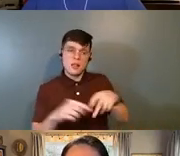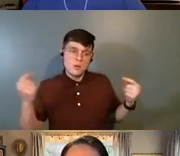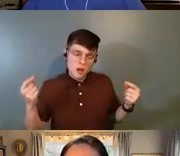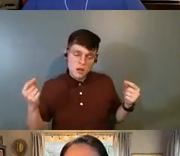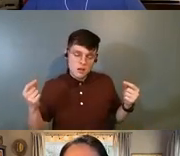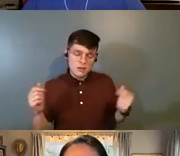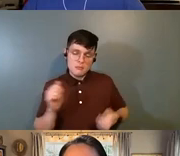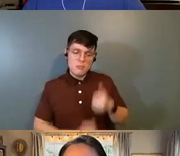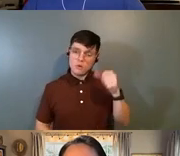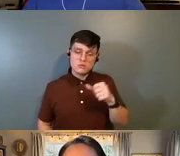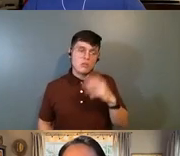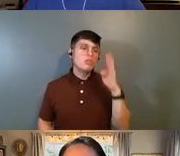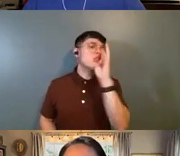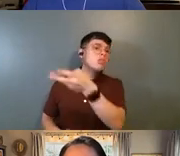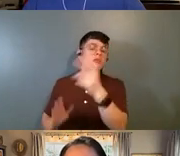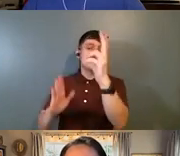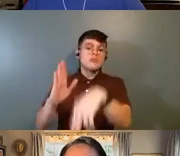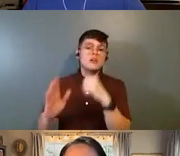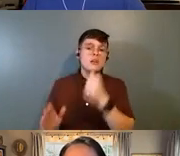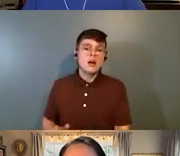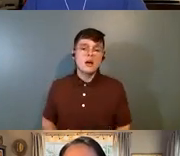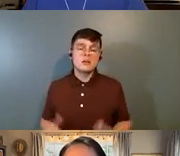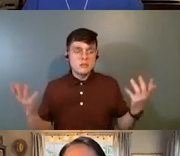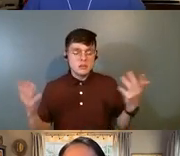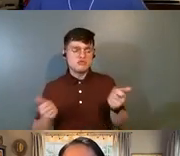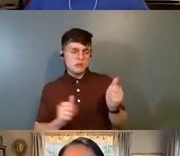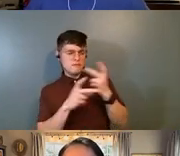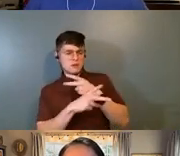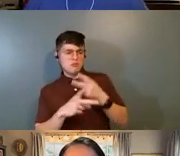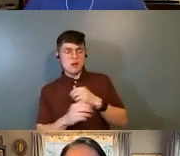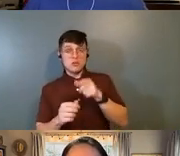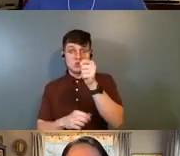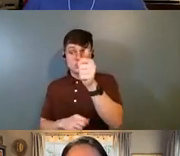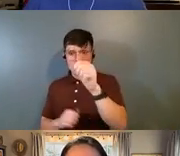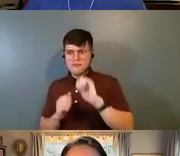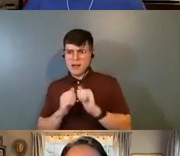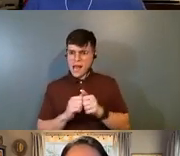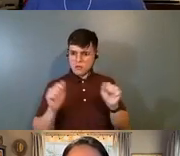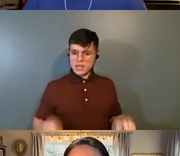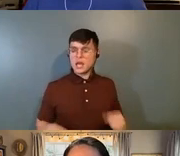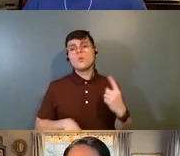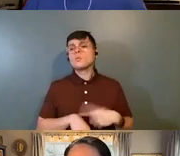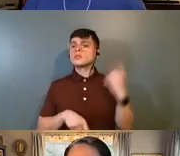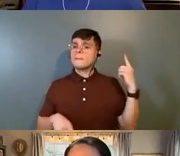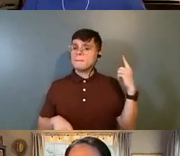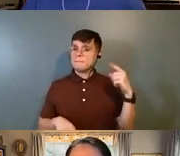people won't read that or see that, or they won't do it. So trying to figure out how could you dynamically do it, but only do it once.